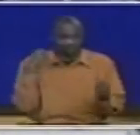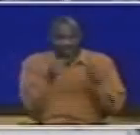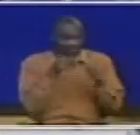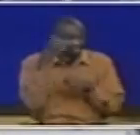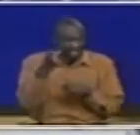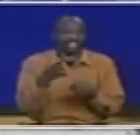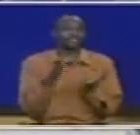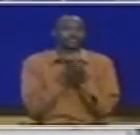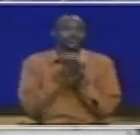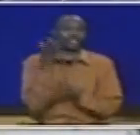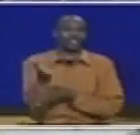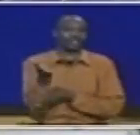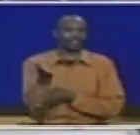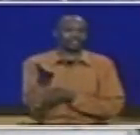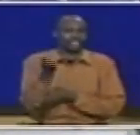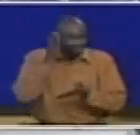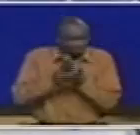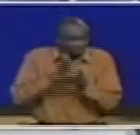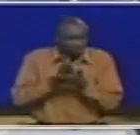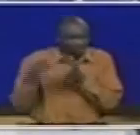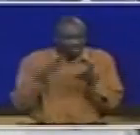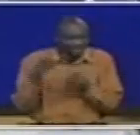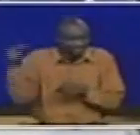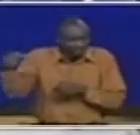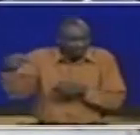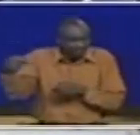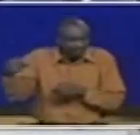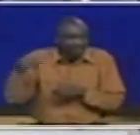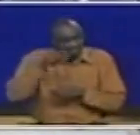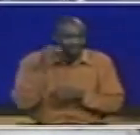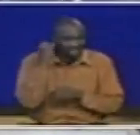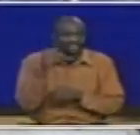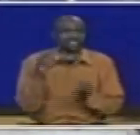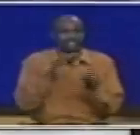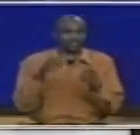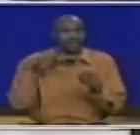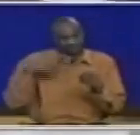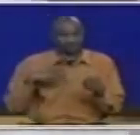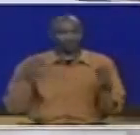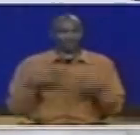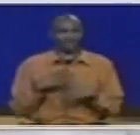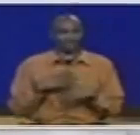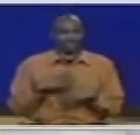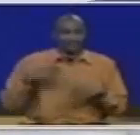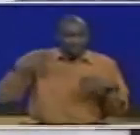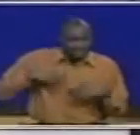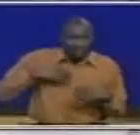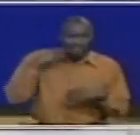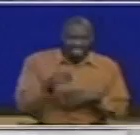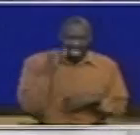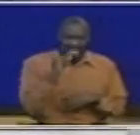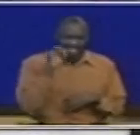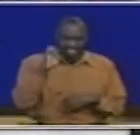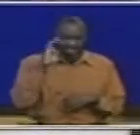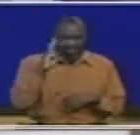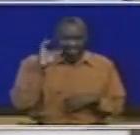tunajambo. Iko kitu ambaye anaelewa na wameogopa. Ile mtu anasema IBC